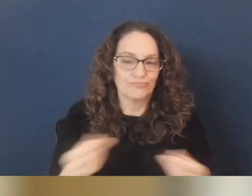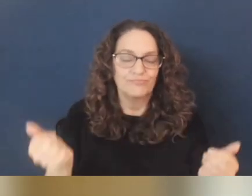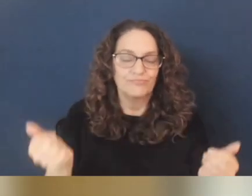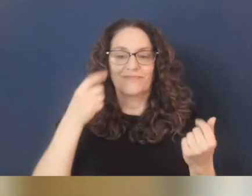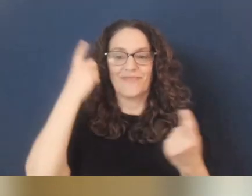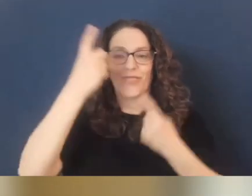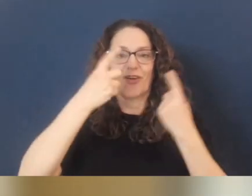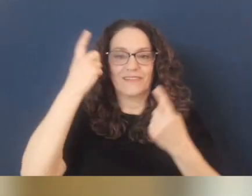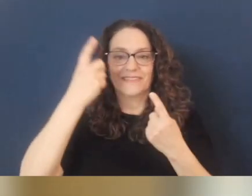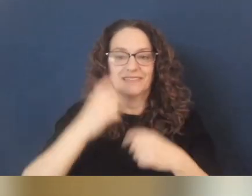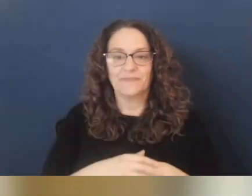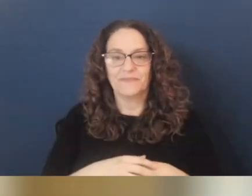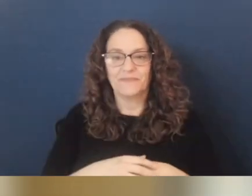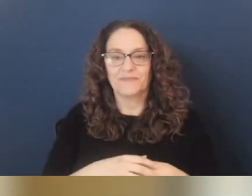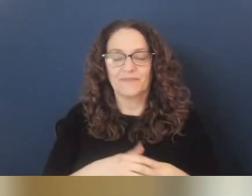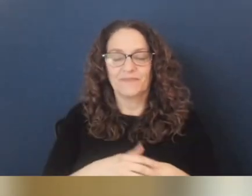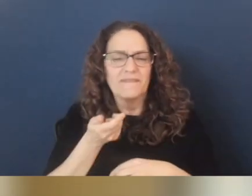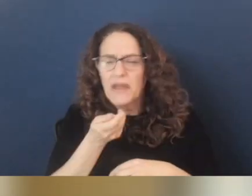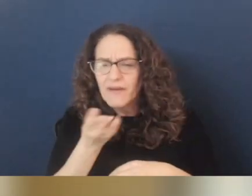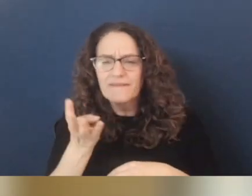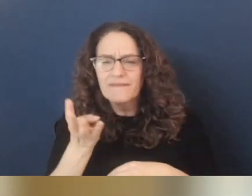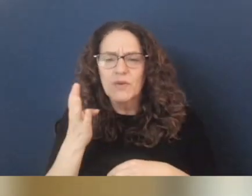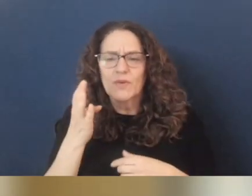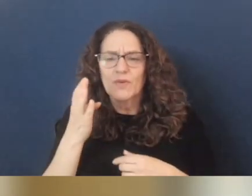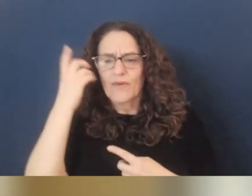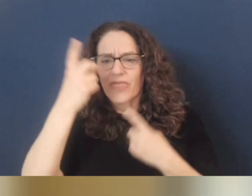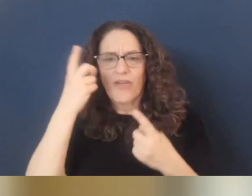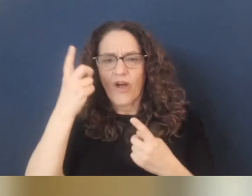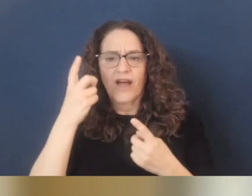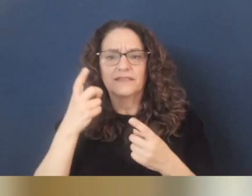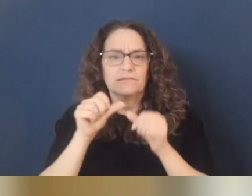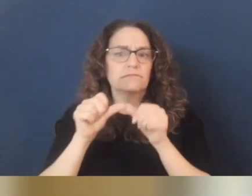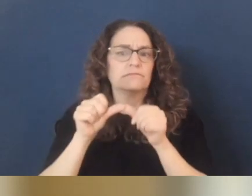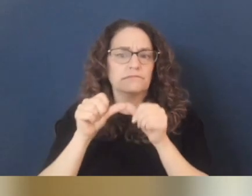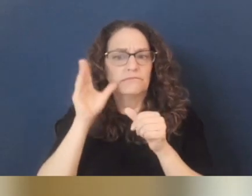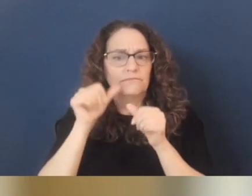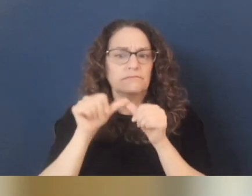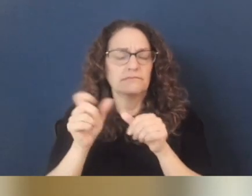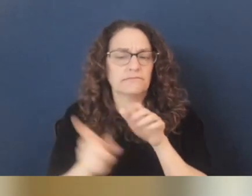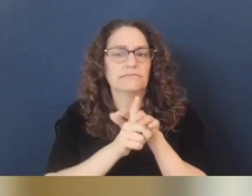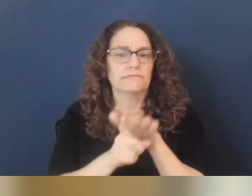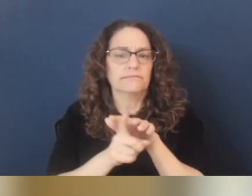Relatively few thoughts repeat and persist and need further strategies.